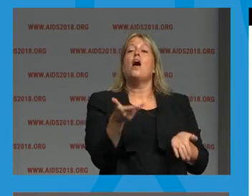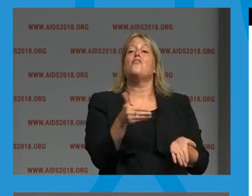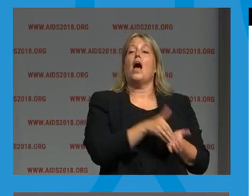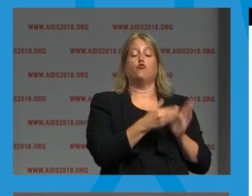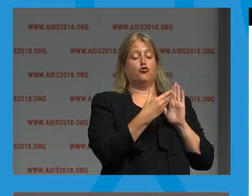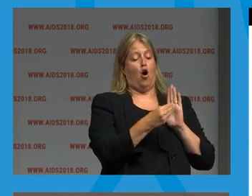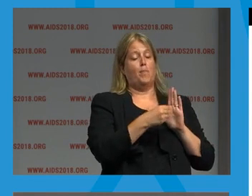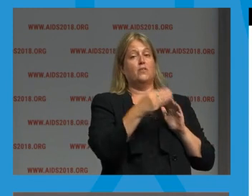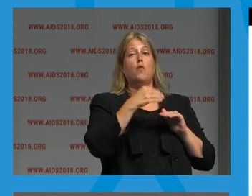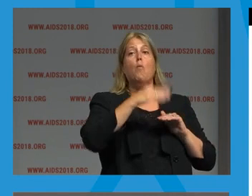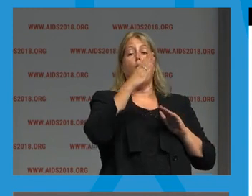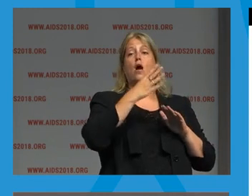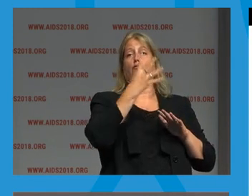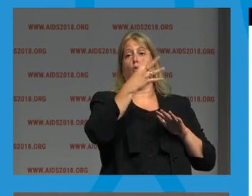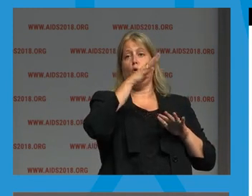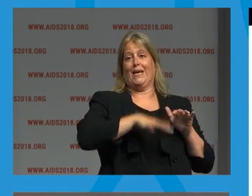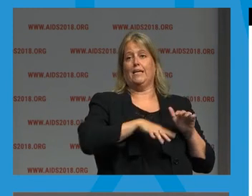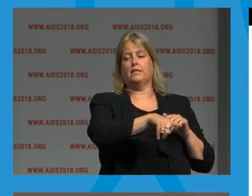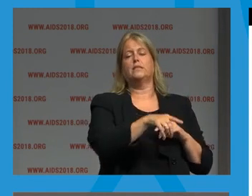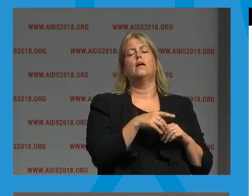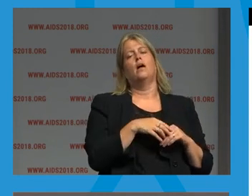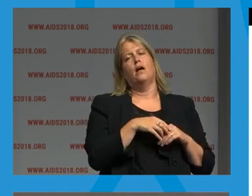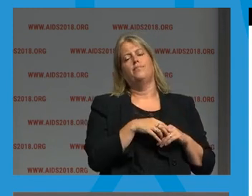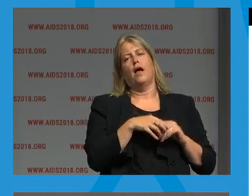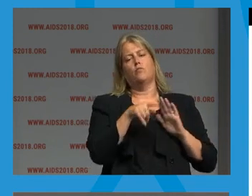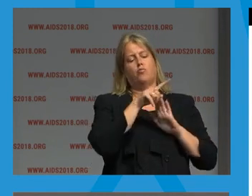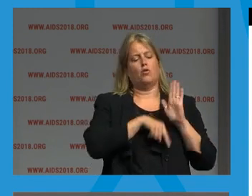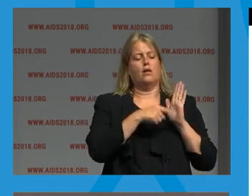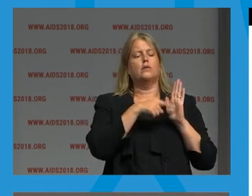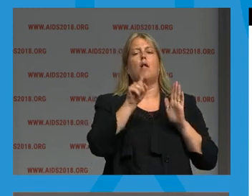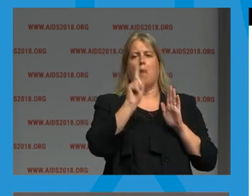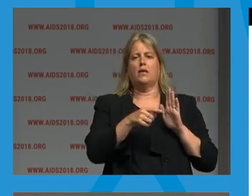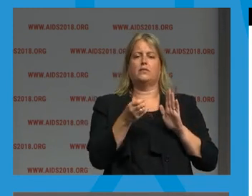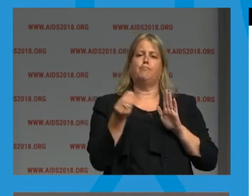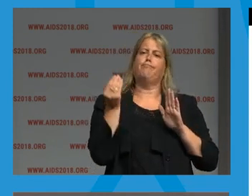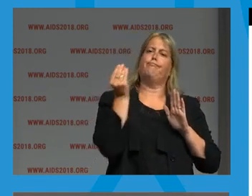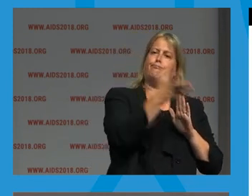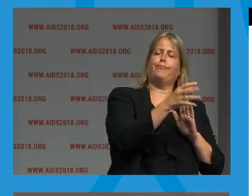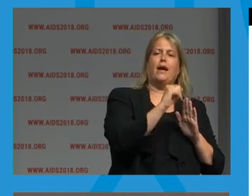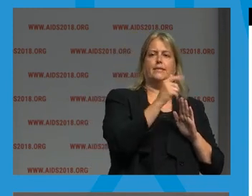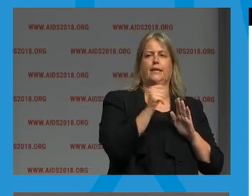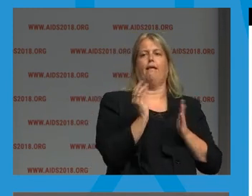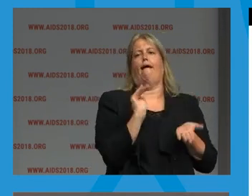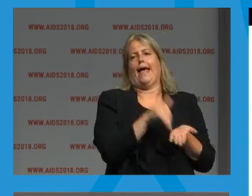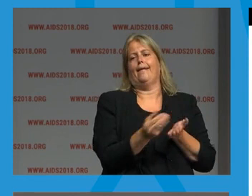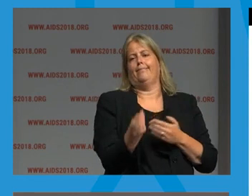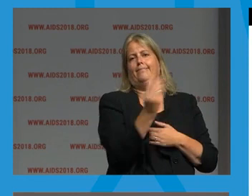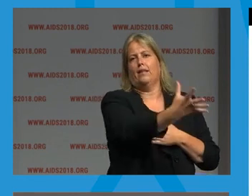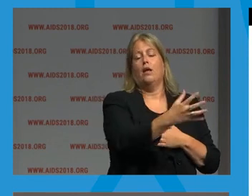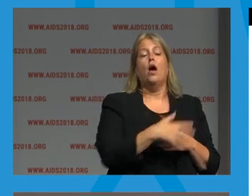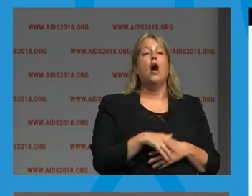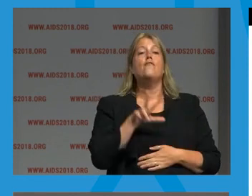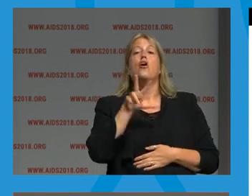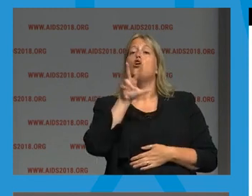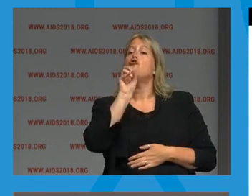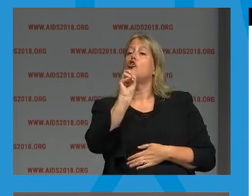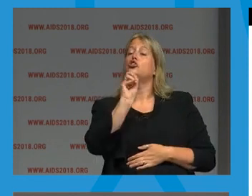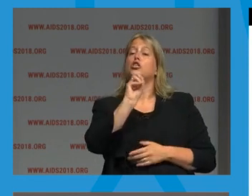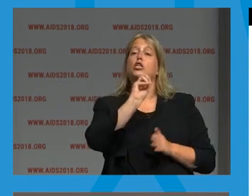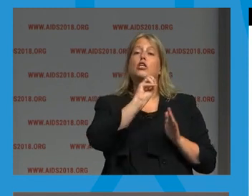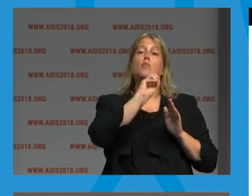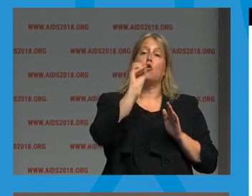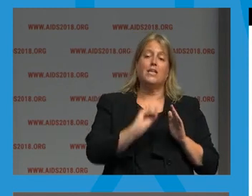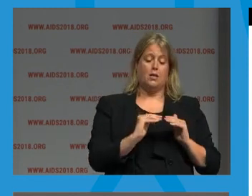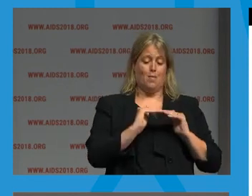4 weeks, the per protocol demanded restarting ART, or a 30% decline in